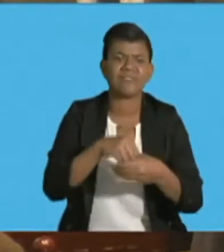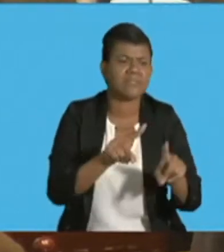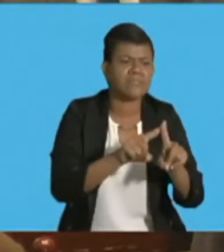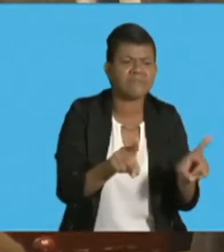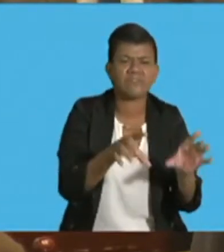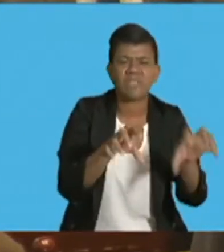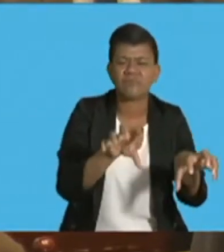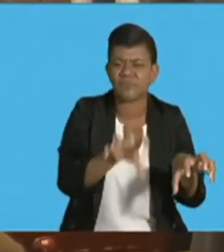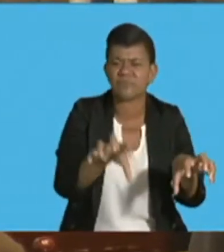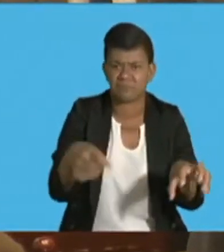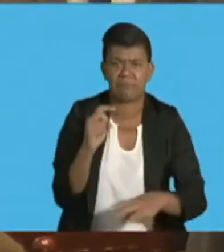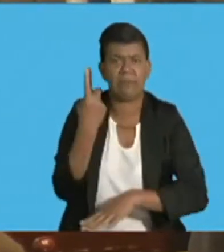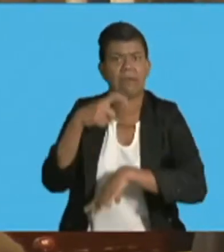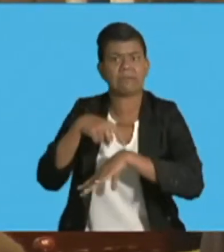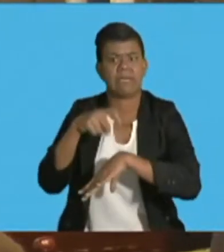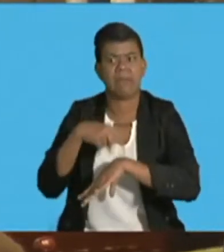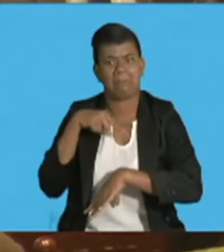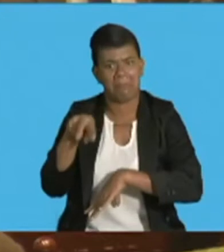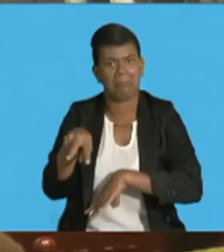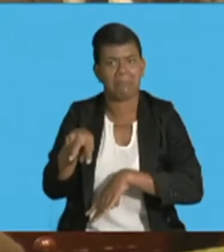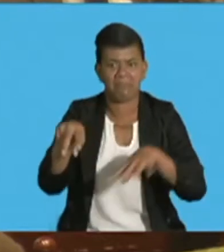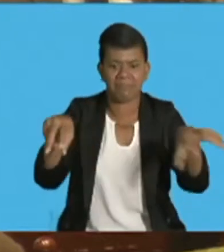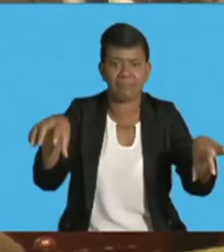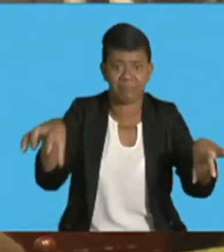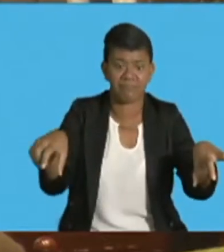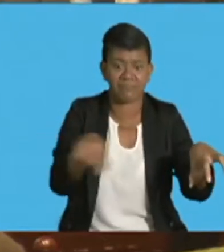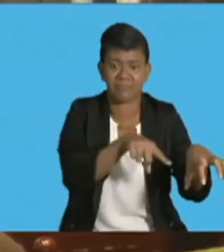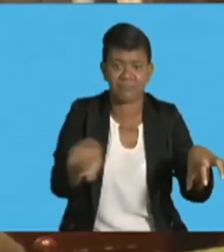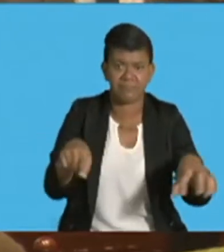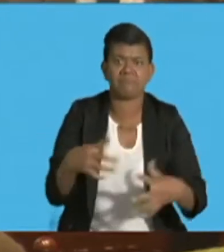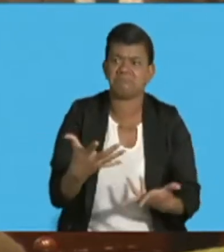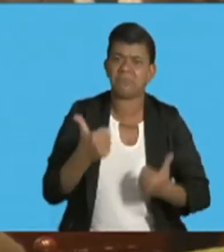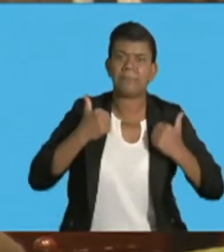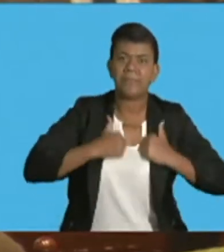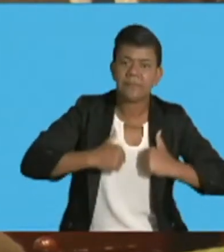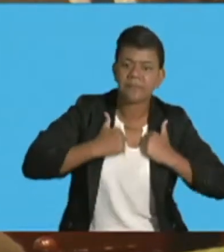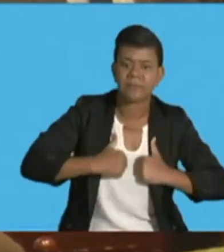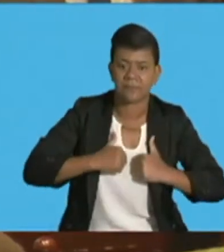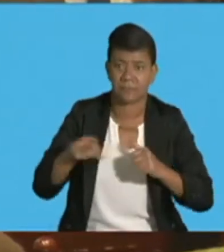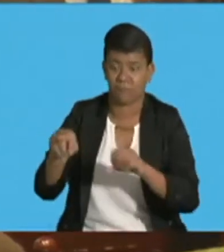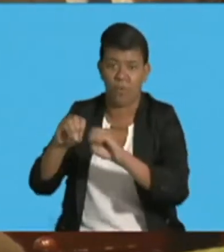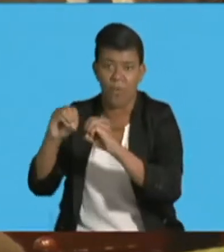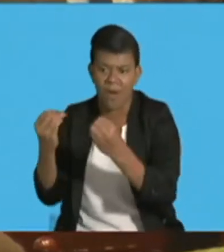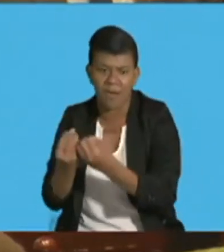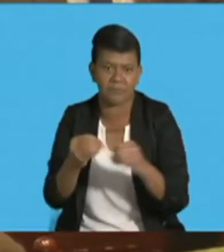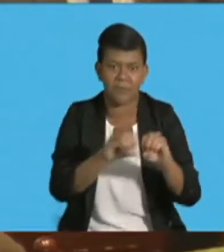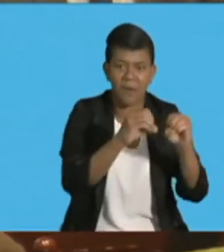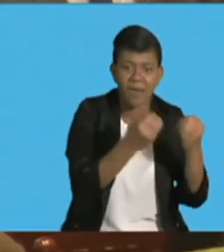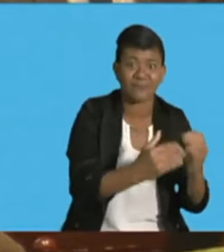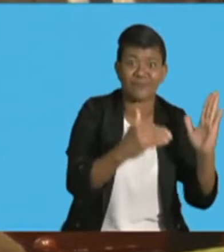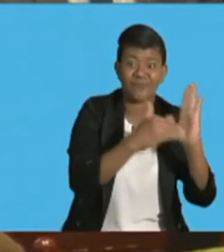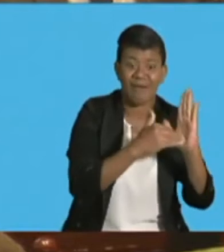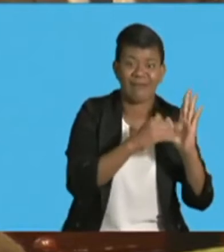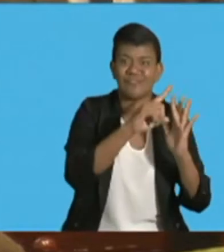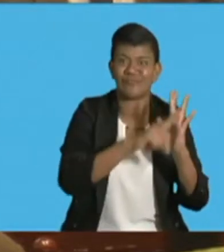JCR's recommendation, departing from the usual practice of parity between the two organizations. As chair of the JCR, Fiji now